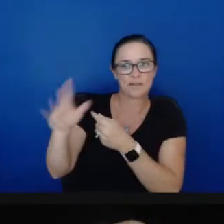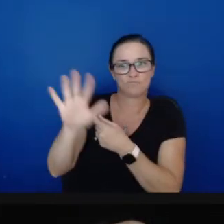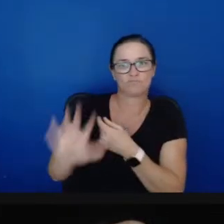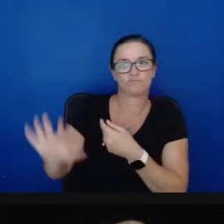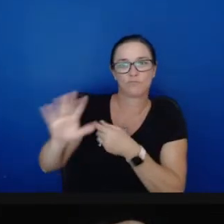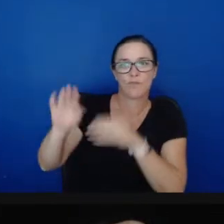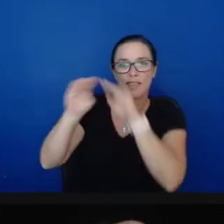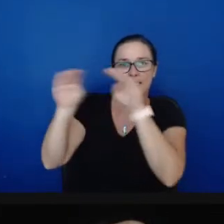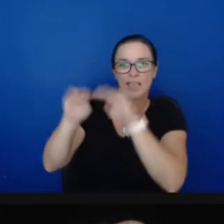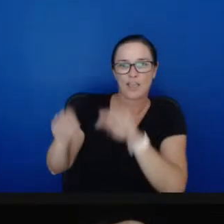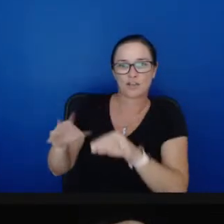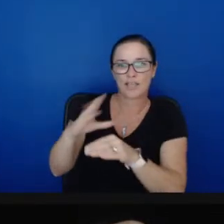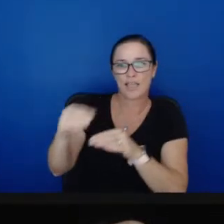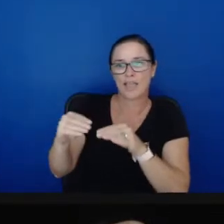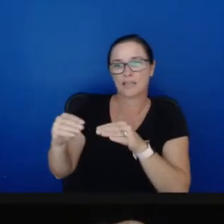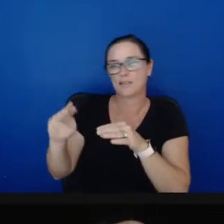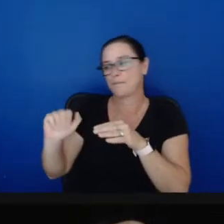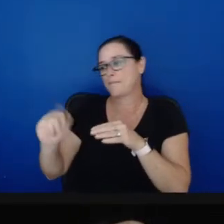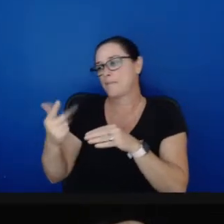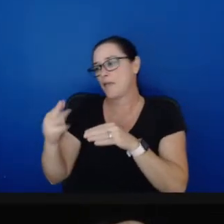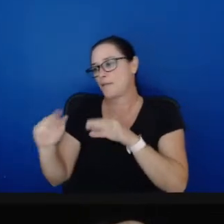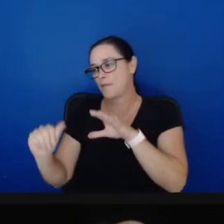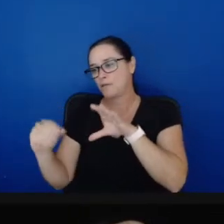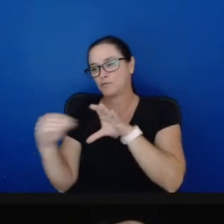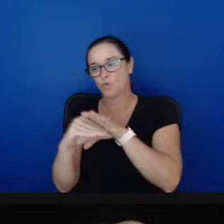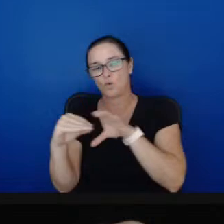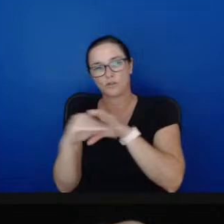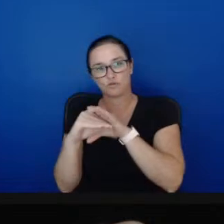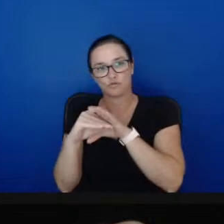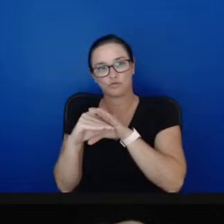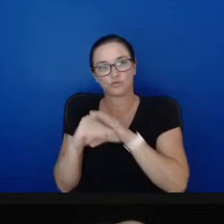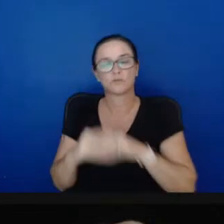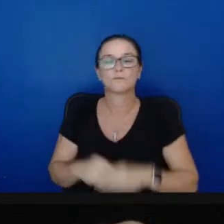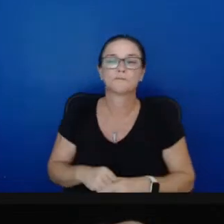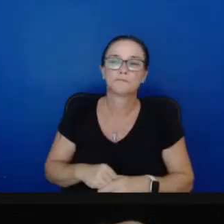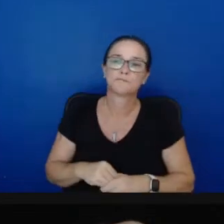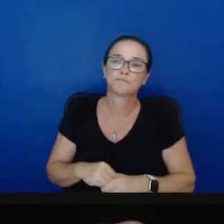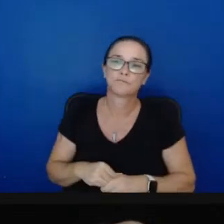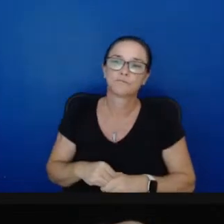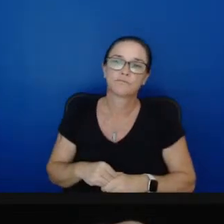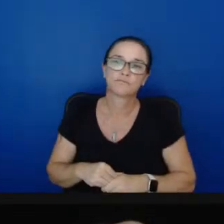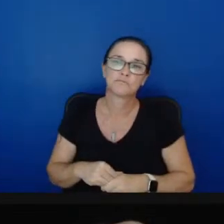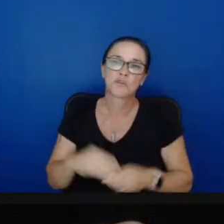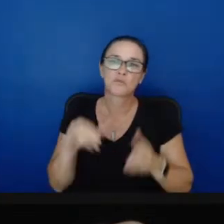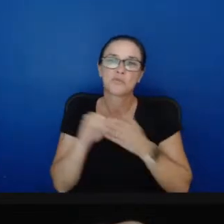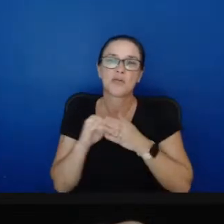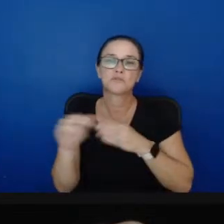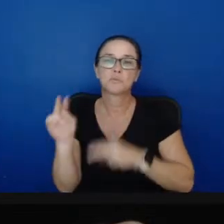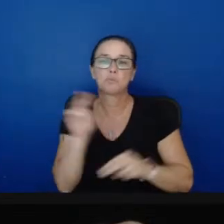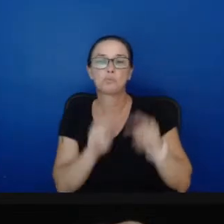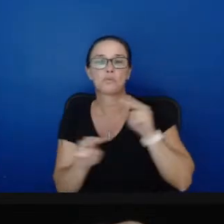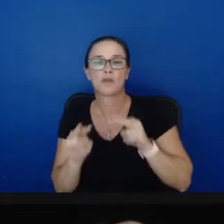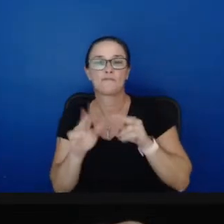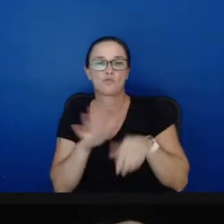you see magma storage down there as well. So that's a little insight into some of that early work.